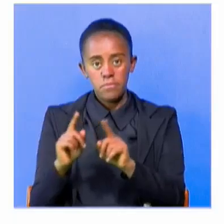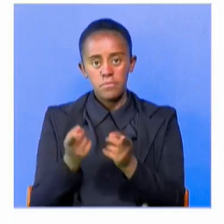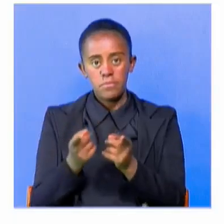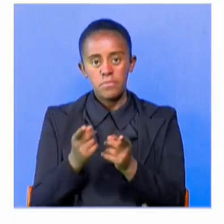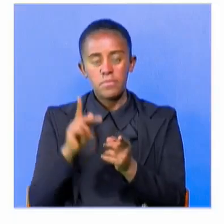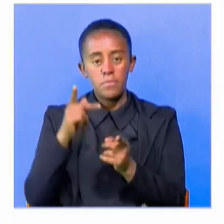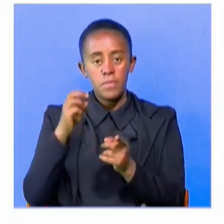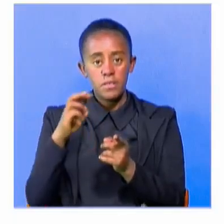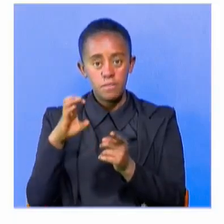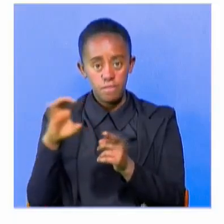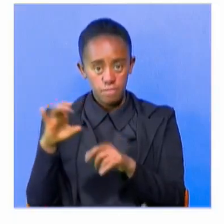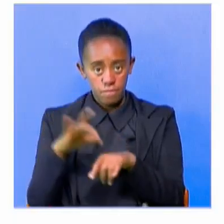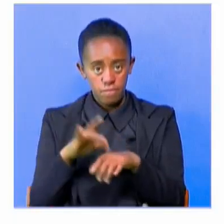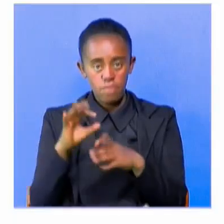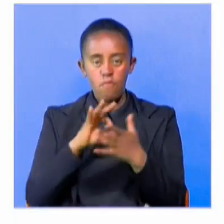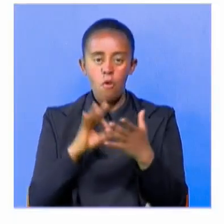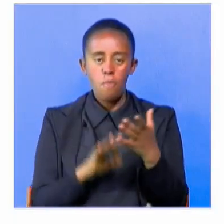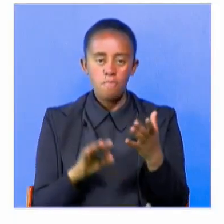case of what?